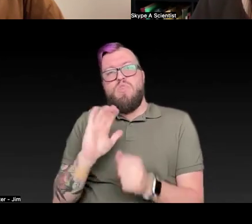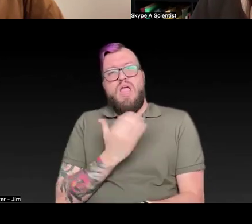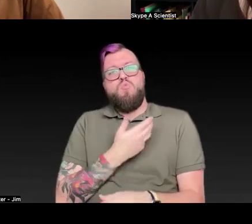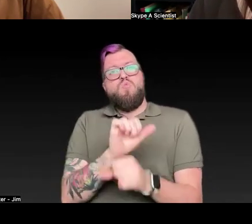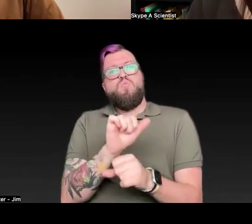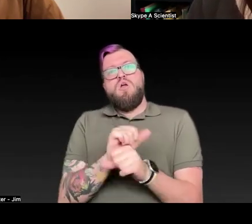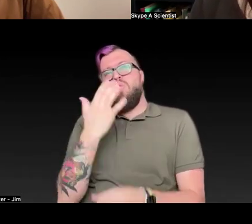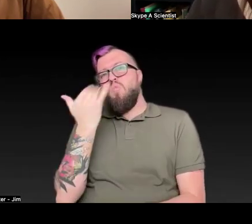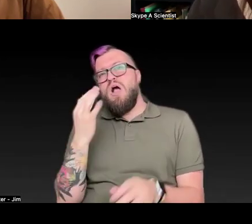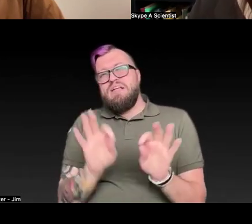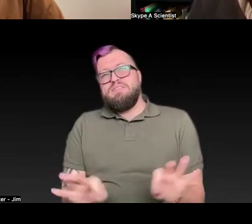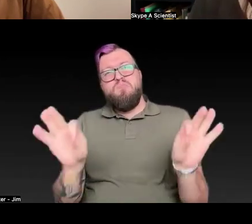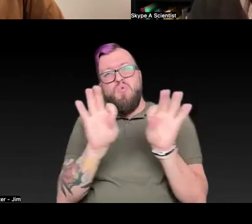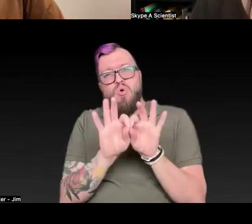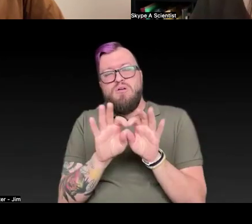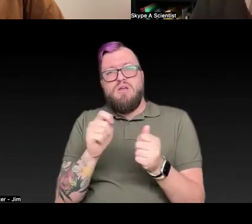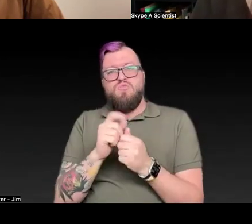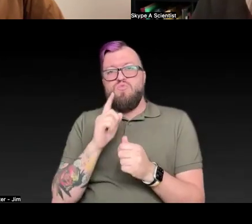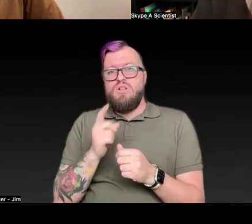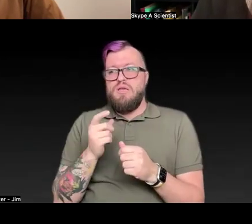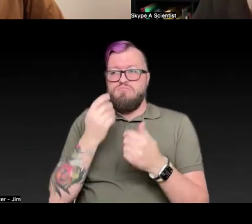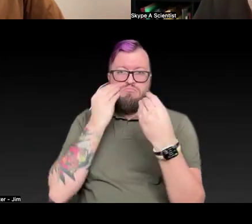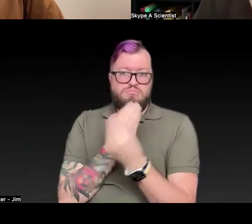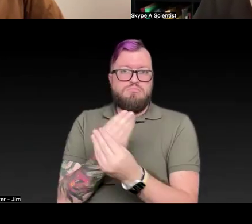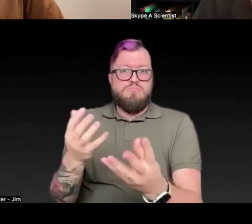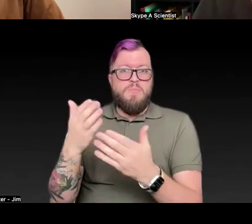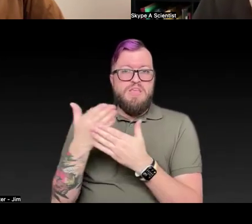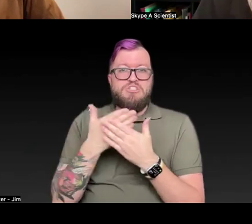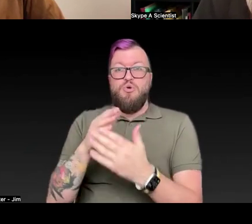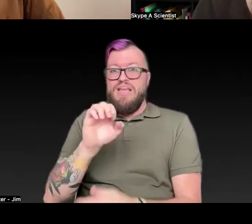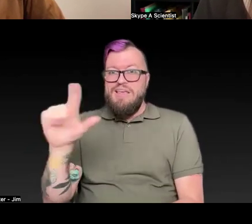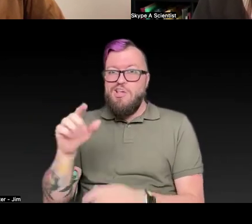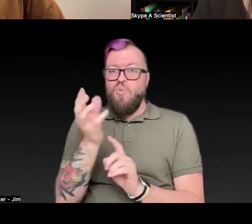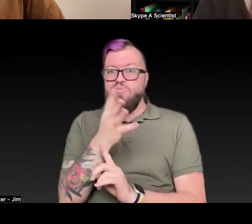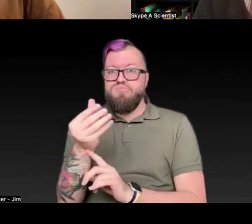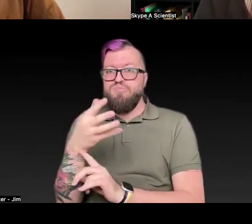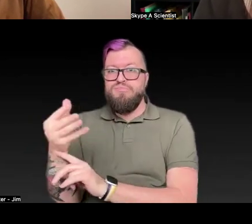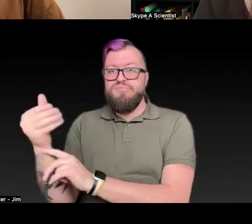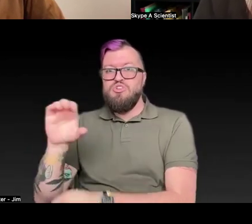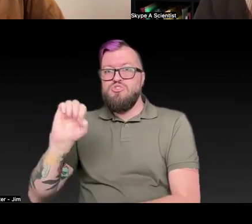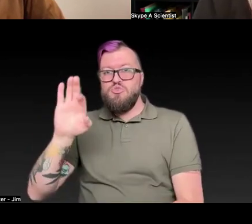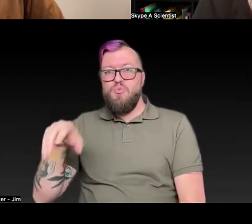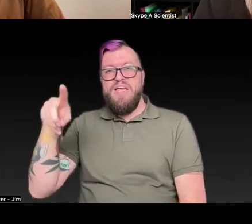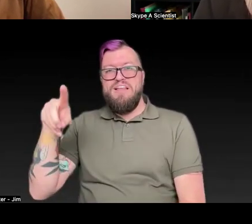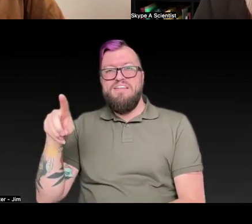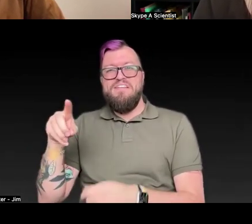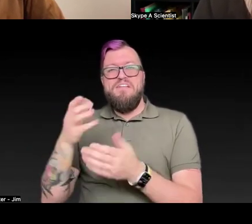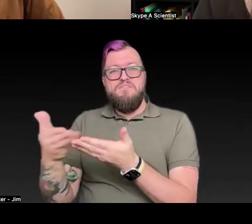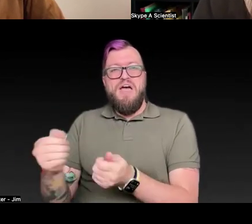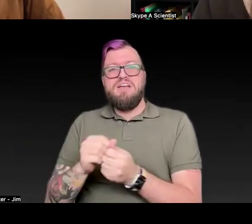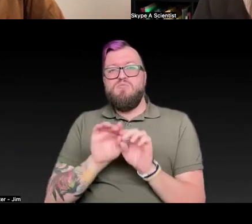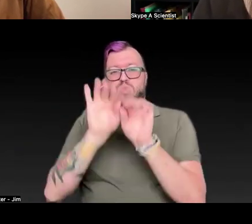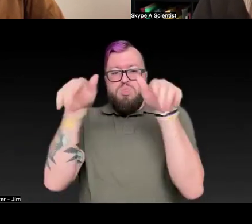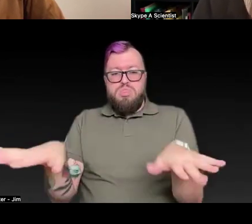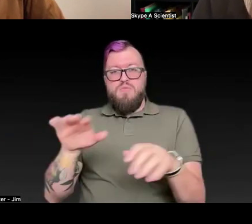it's important, and frankly, sharing eel facts and squid facts and volcano facts and all this stuff. We love it. So if